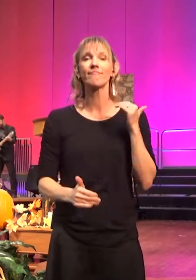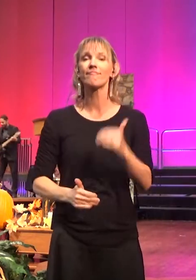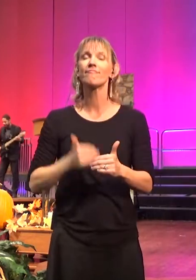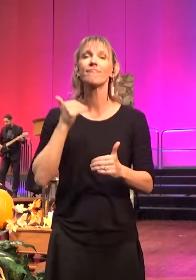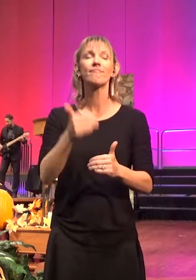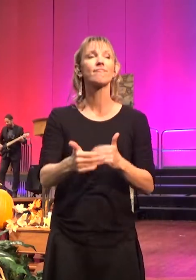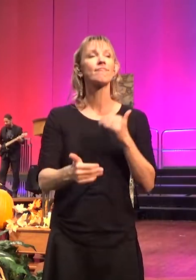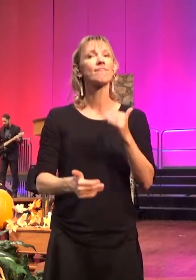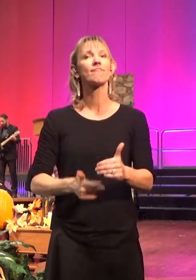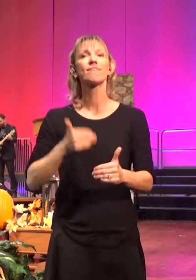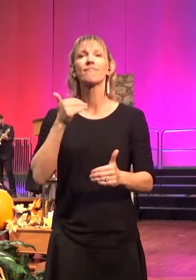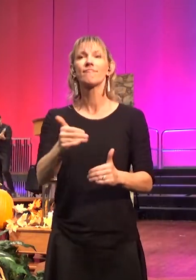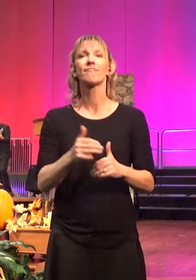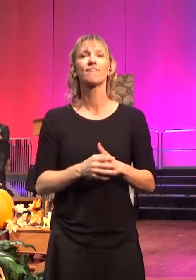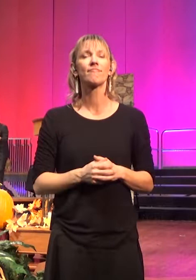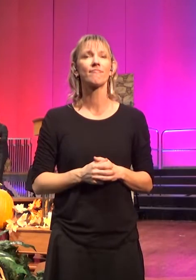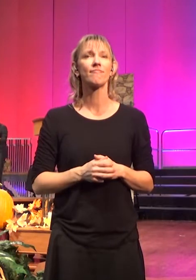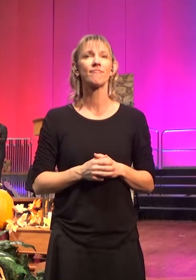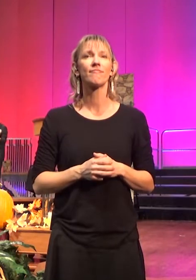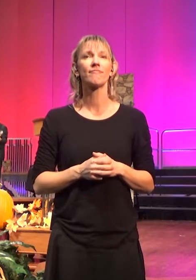moving on and on.